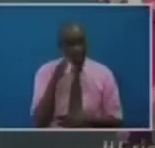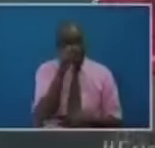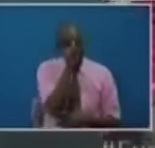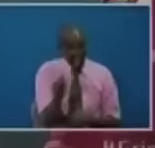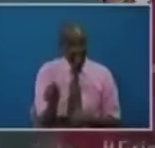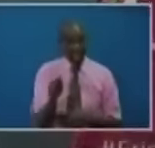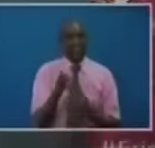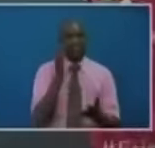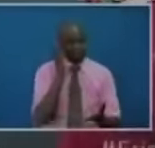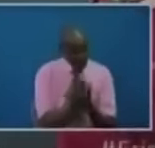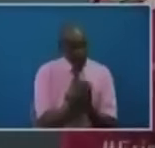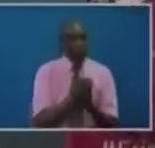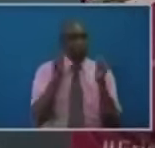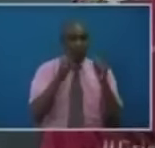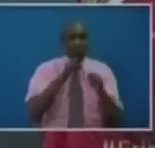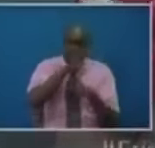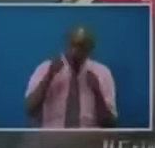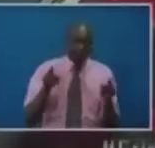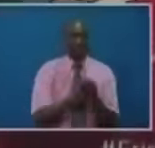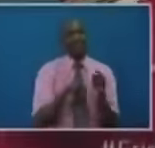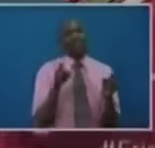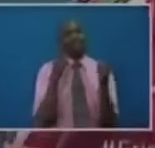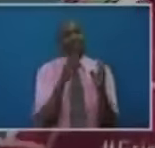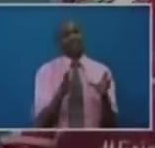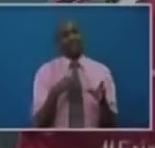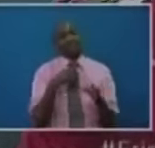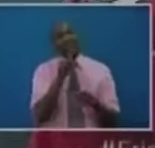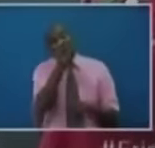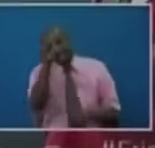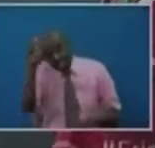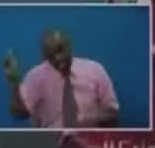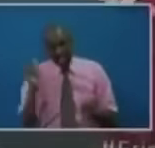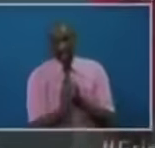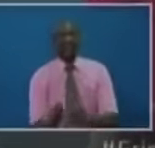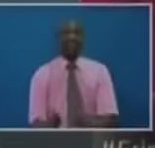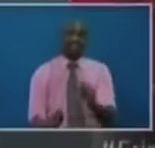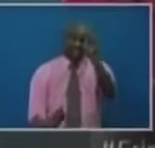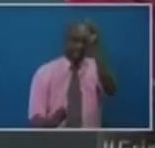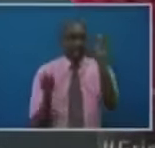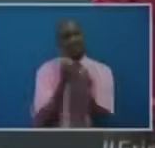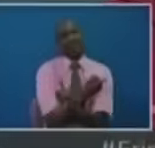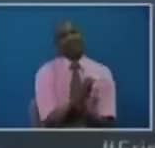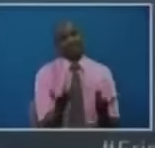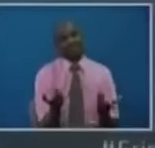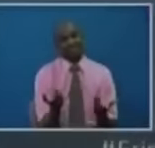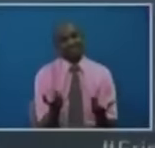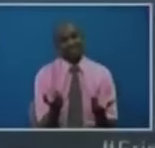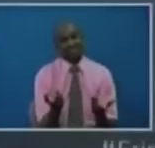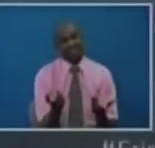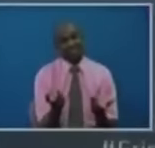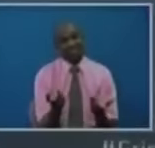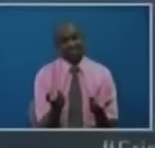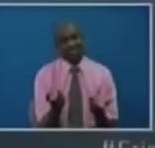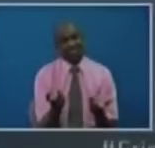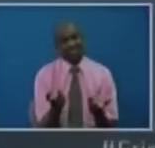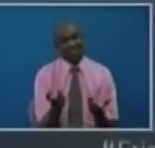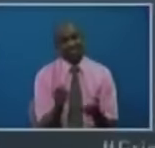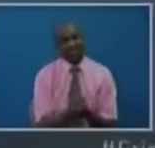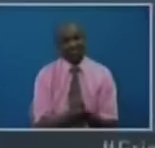So it's true, we cannot all be immaterial. Some are A, some are A. Can, yeah. I surprise That's so hilarious. Can I surprise